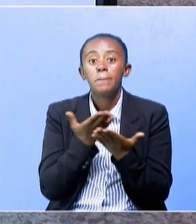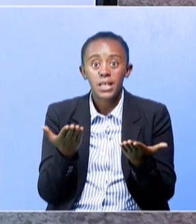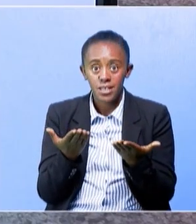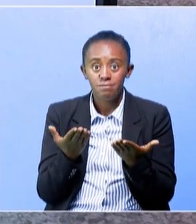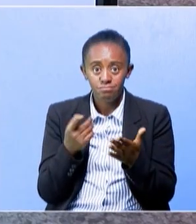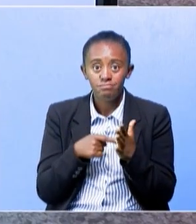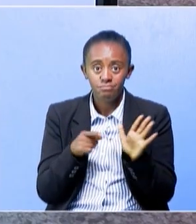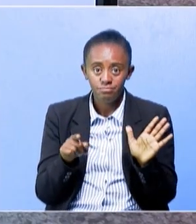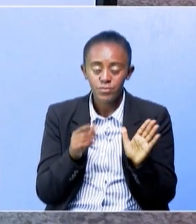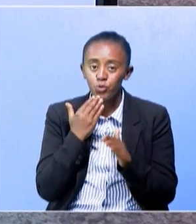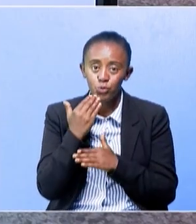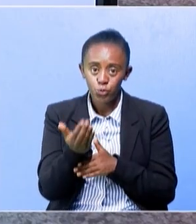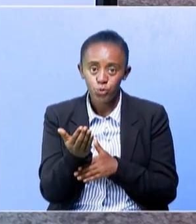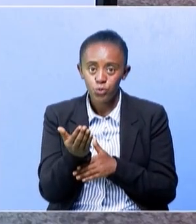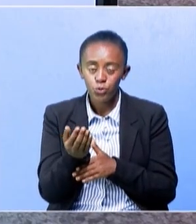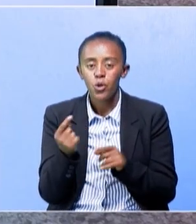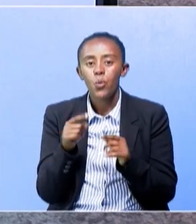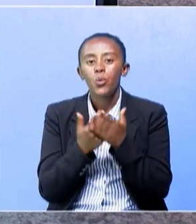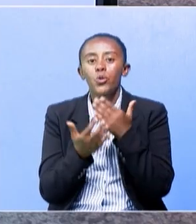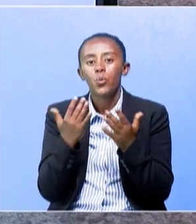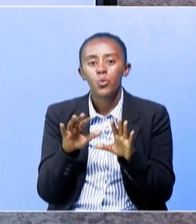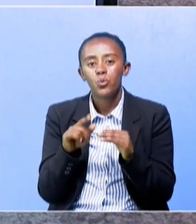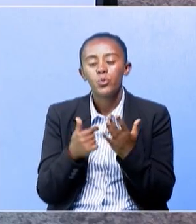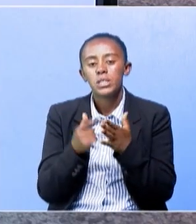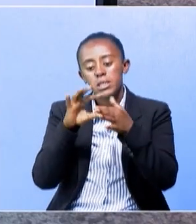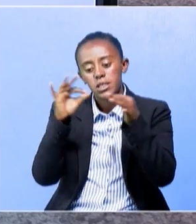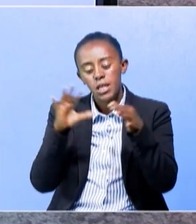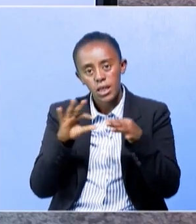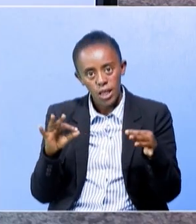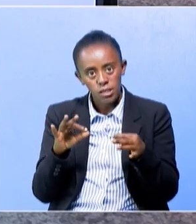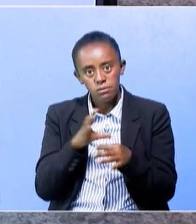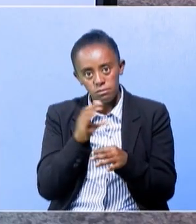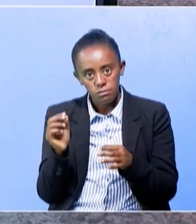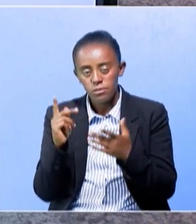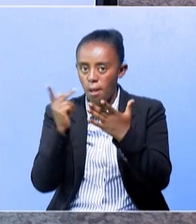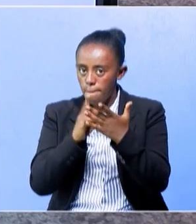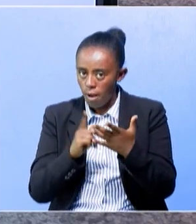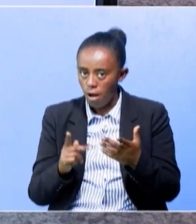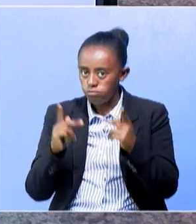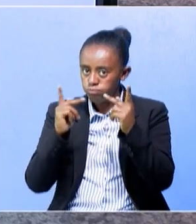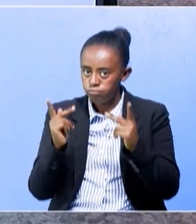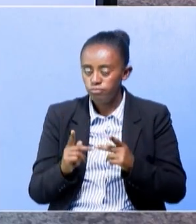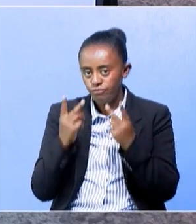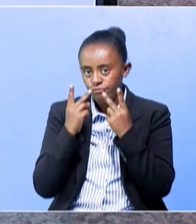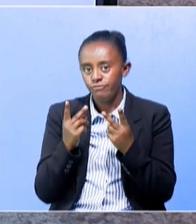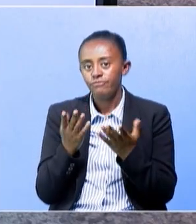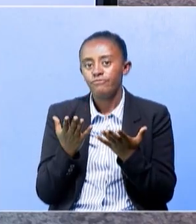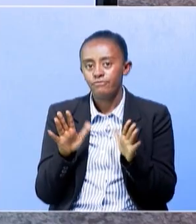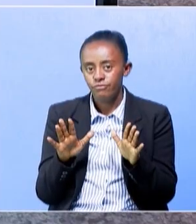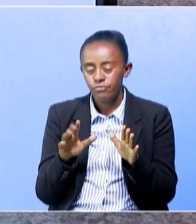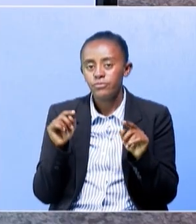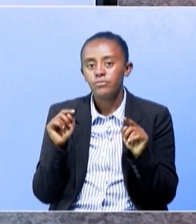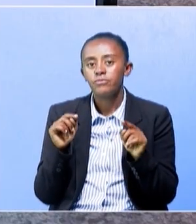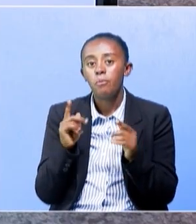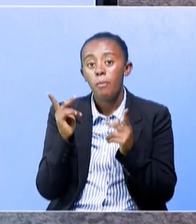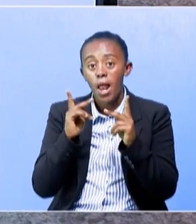clear? Good. We talked about that in the sentence level and in paragraph level. Here,